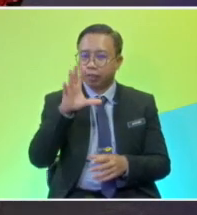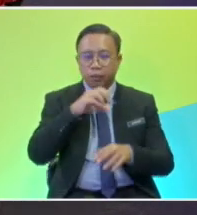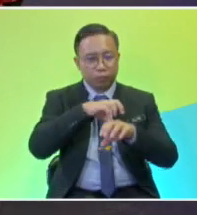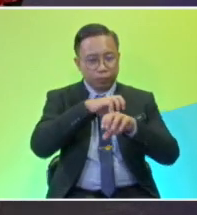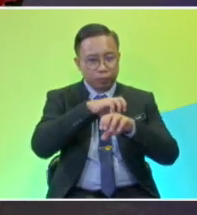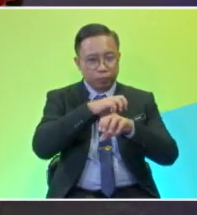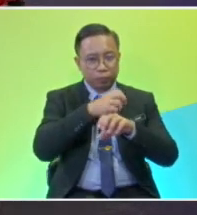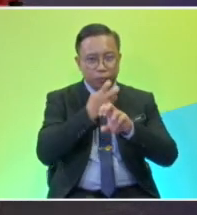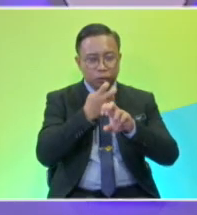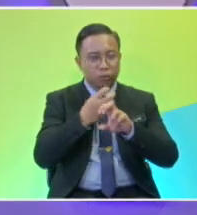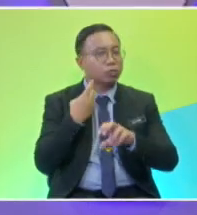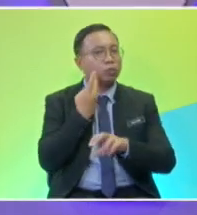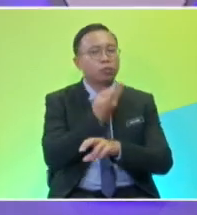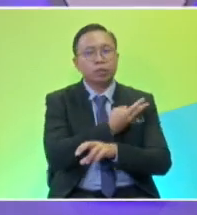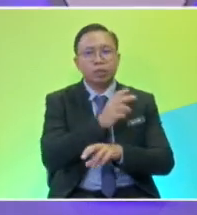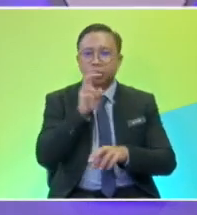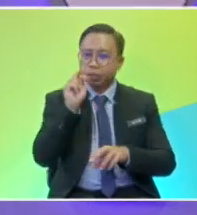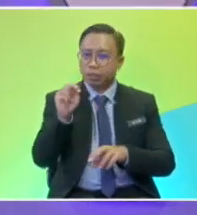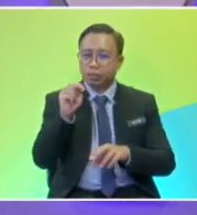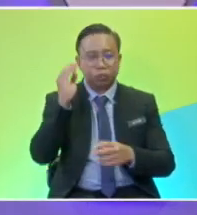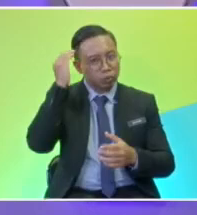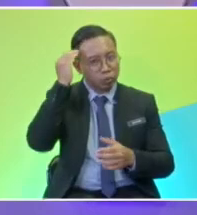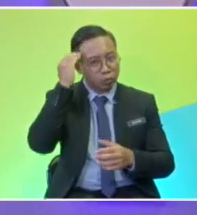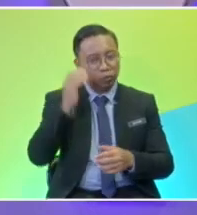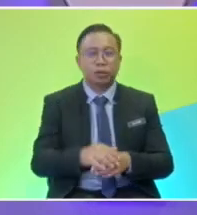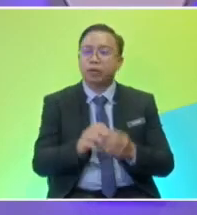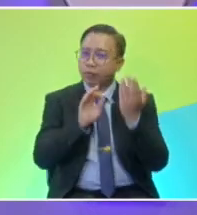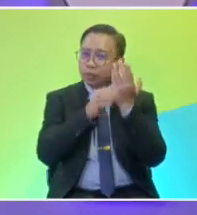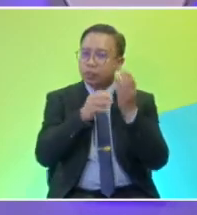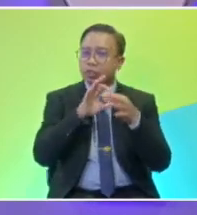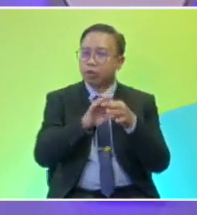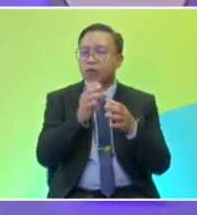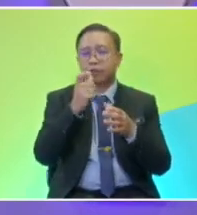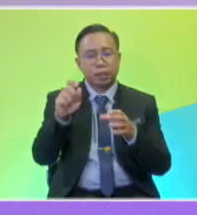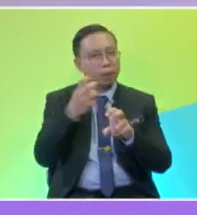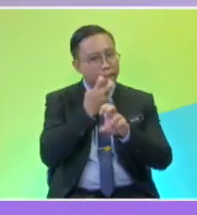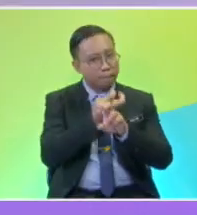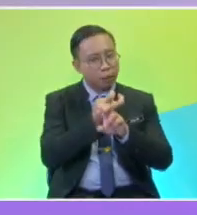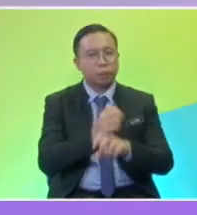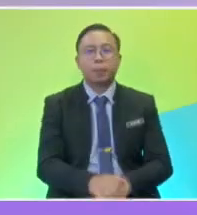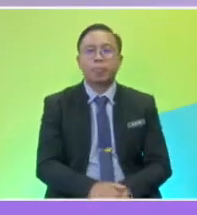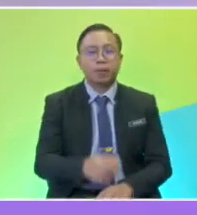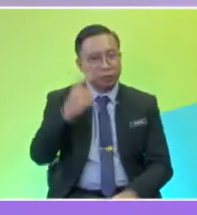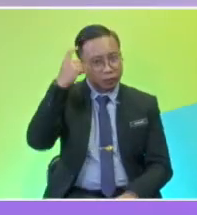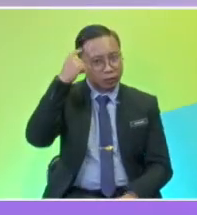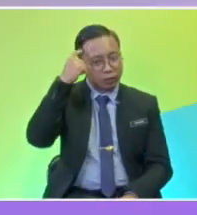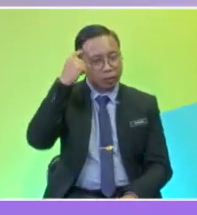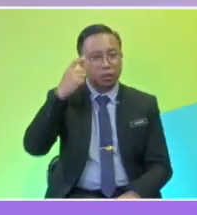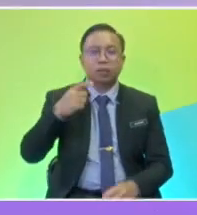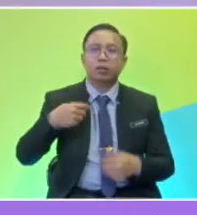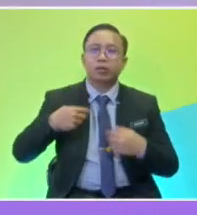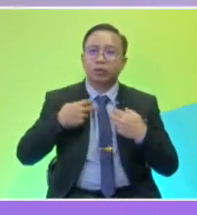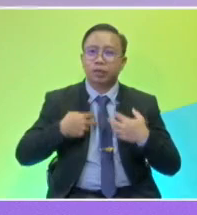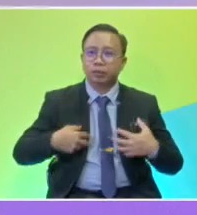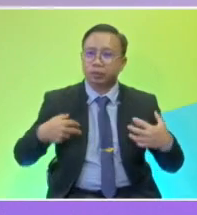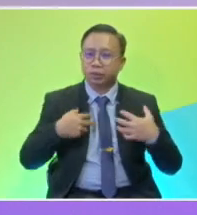need to know and what are the things they do, the functions of the bones. All right? So the skull, rib and hand bone and leg bones